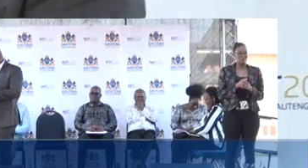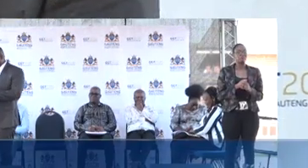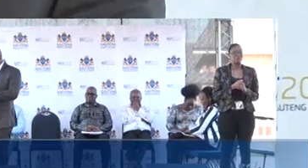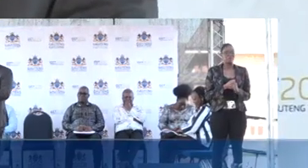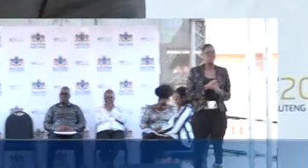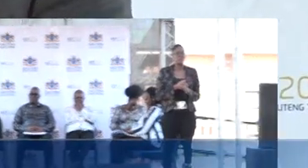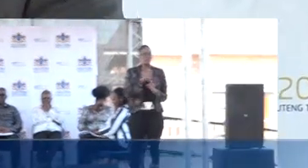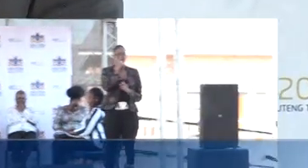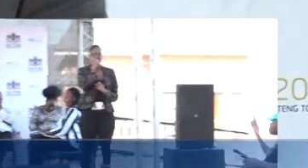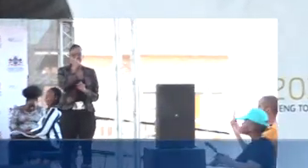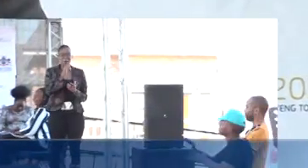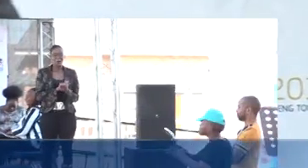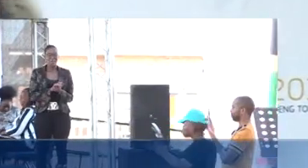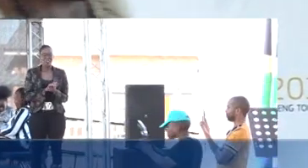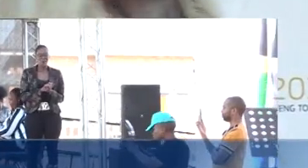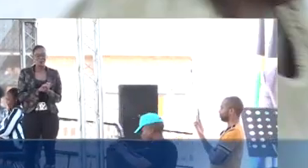it stop.